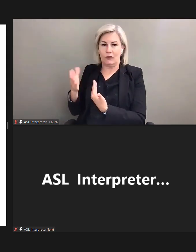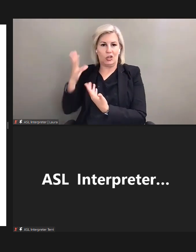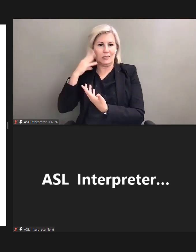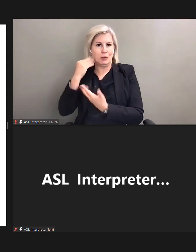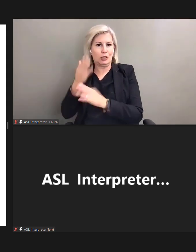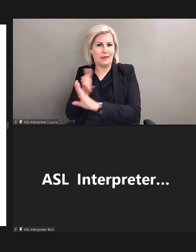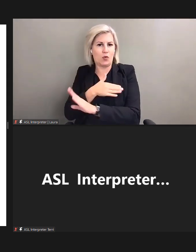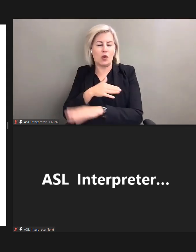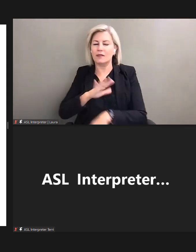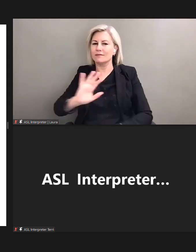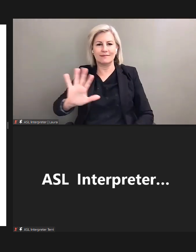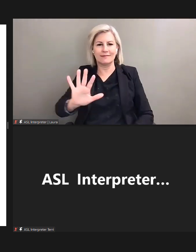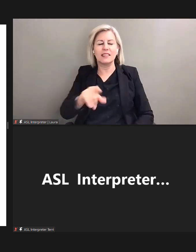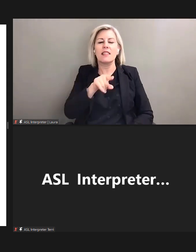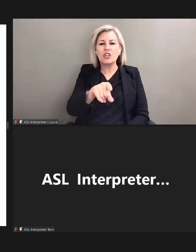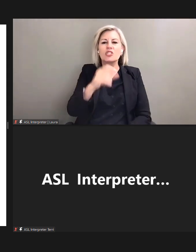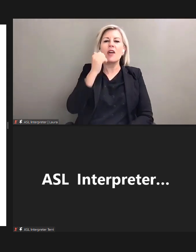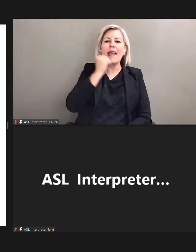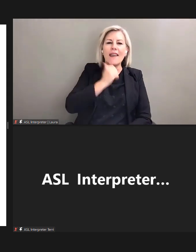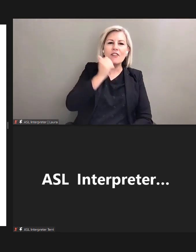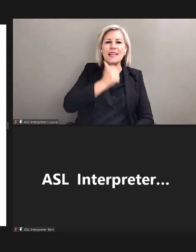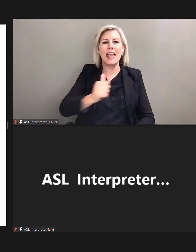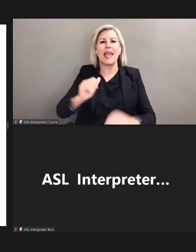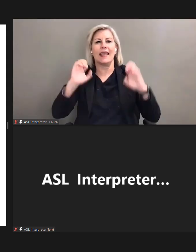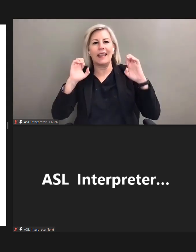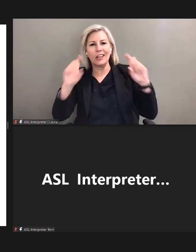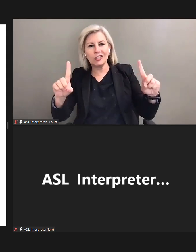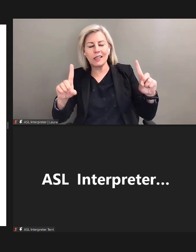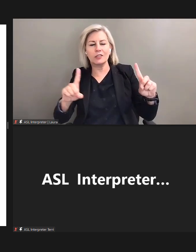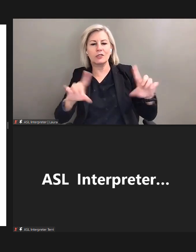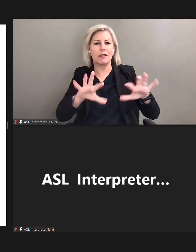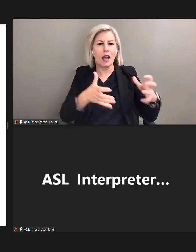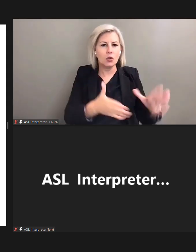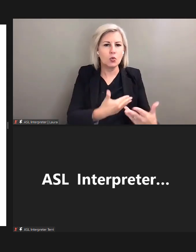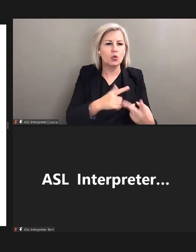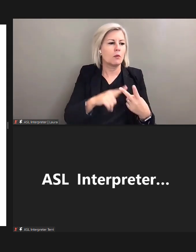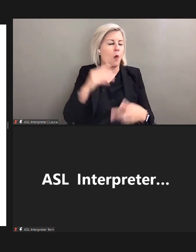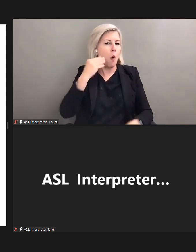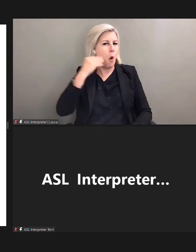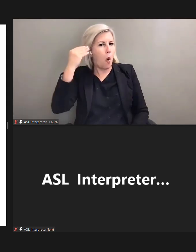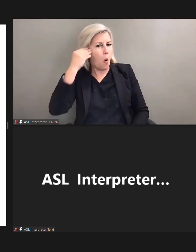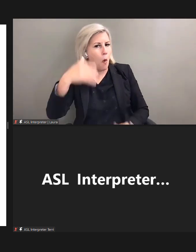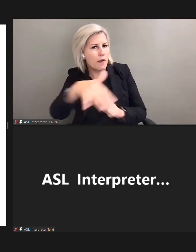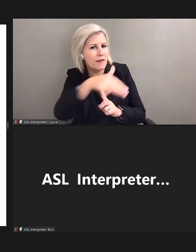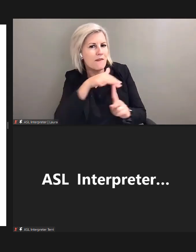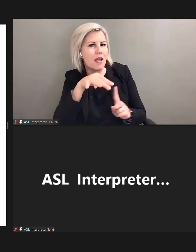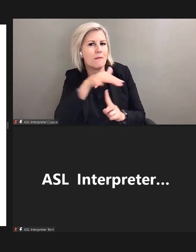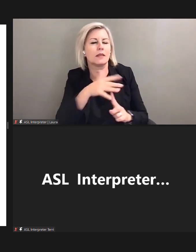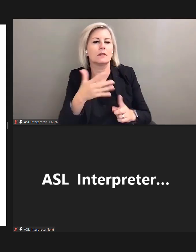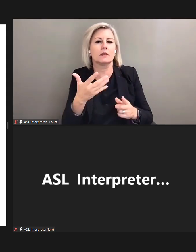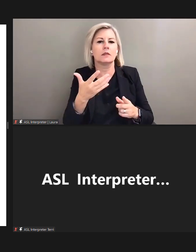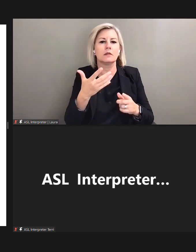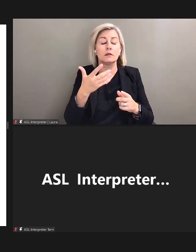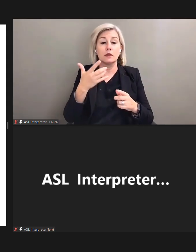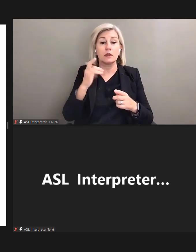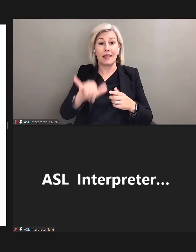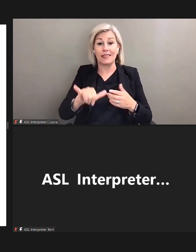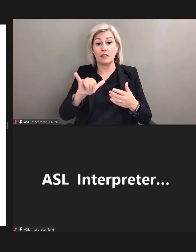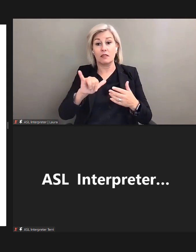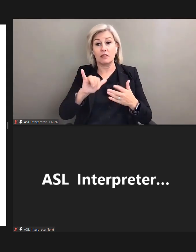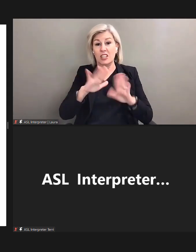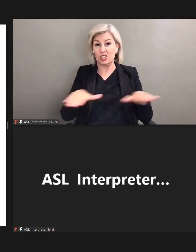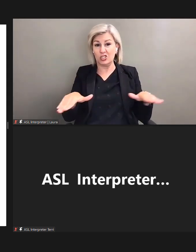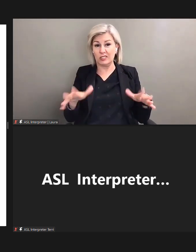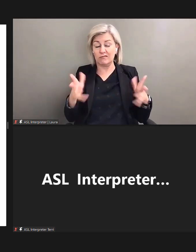being screened in everyday educational or home environments where the children are, for the most